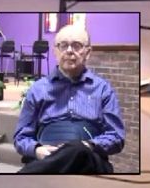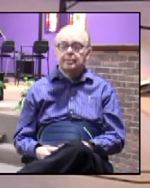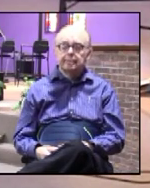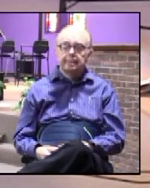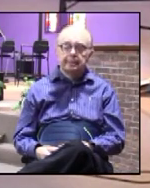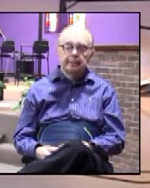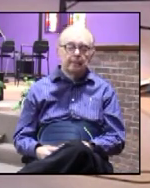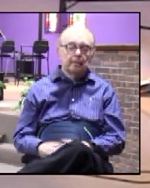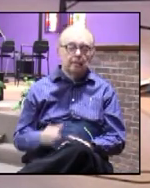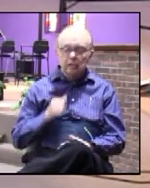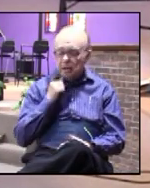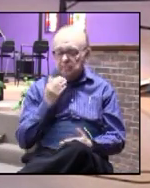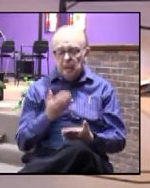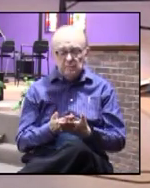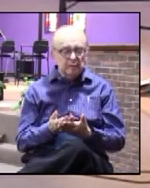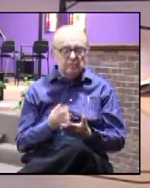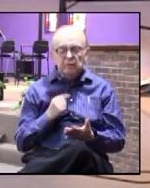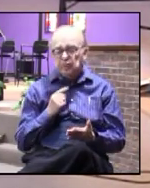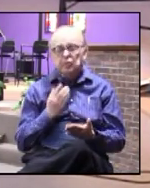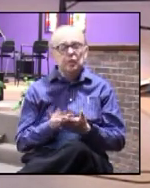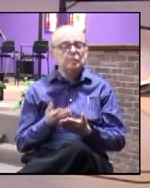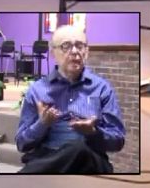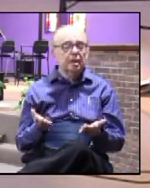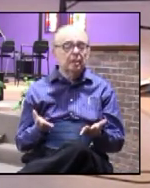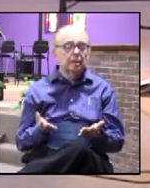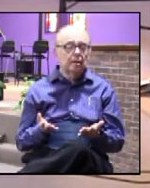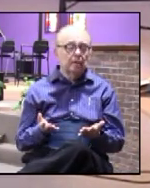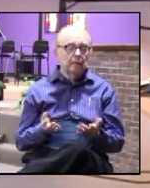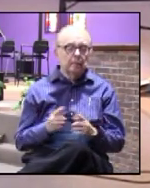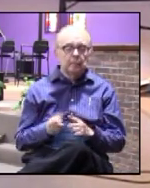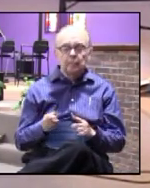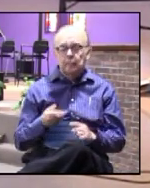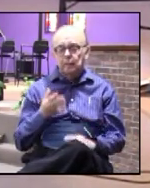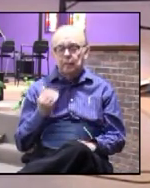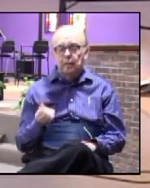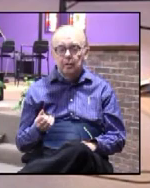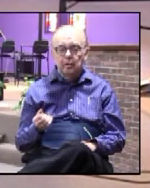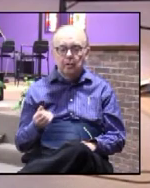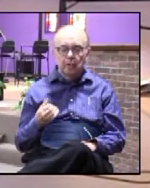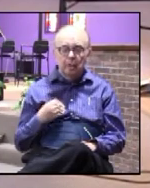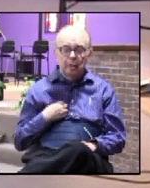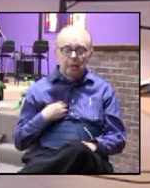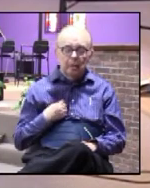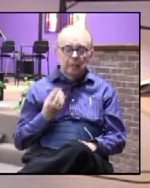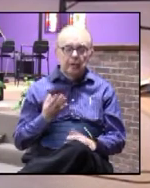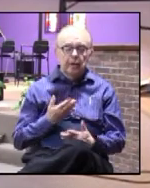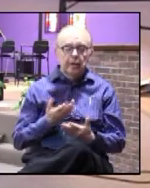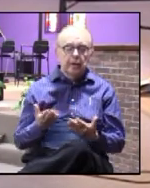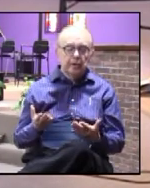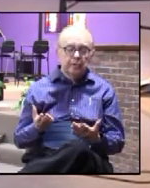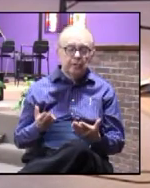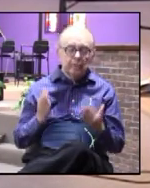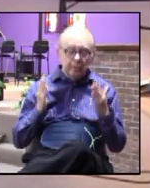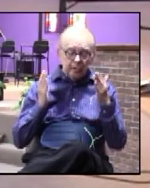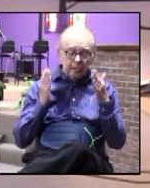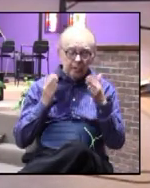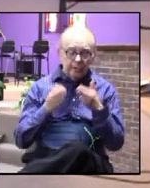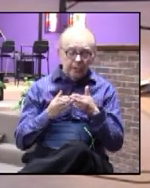It wasn't just the money, good money, but it was because I had a lot of other things to redirect my